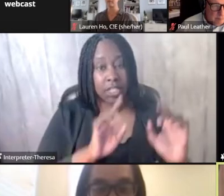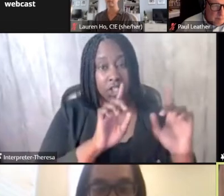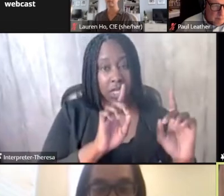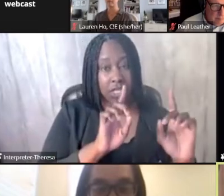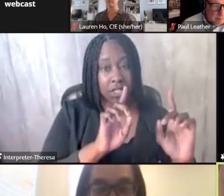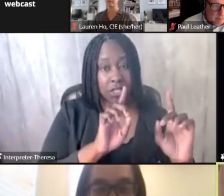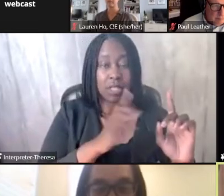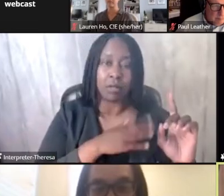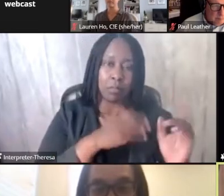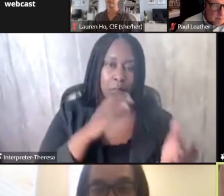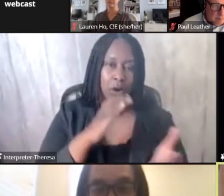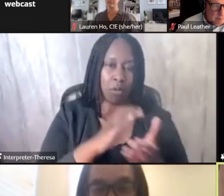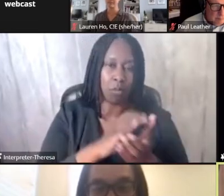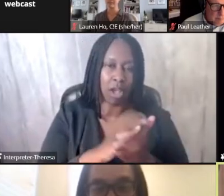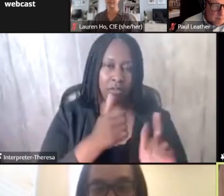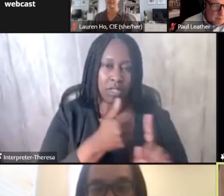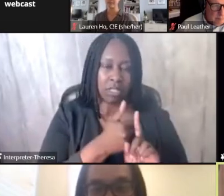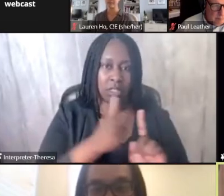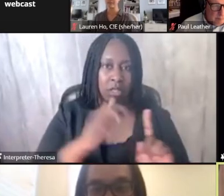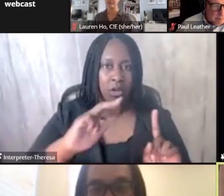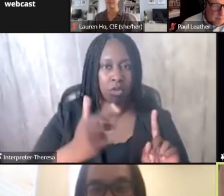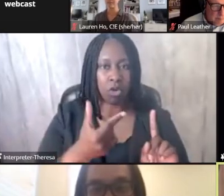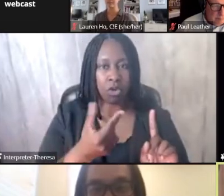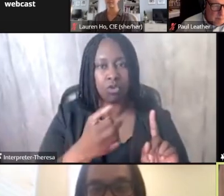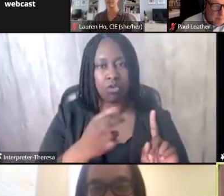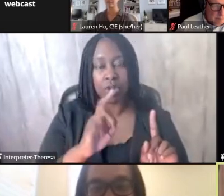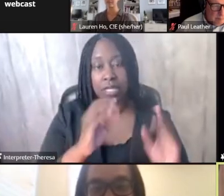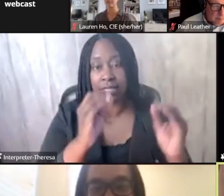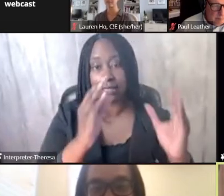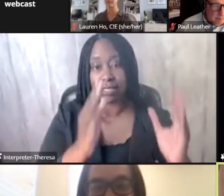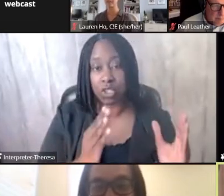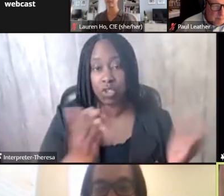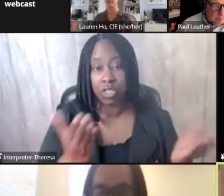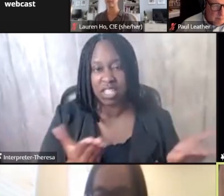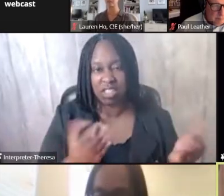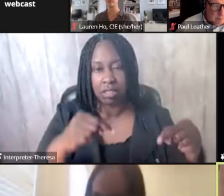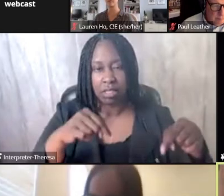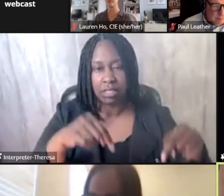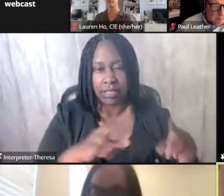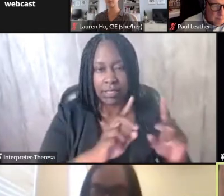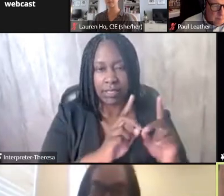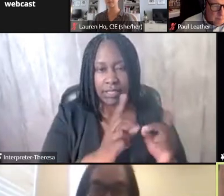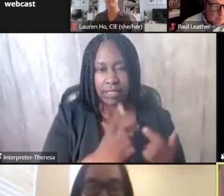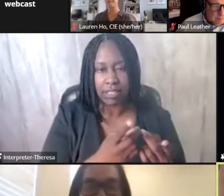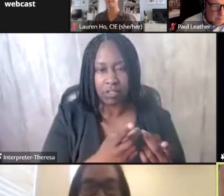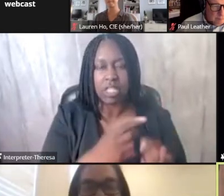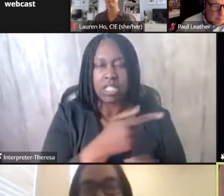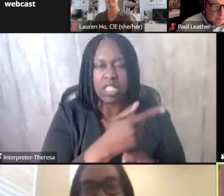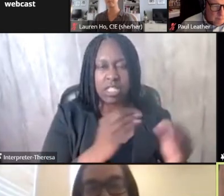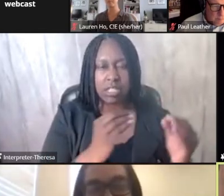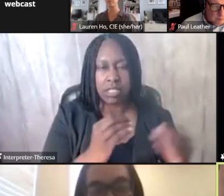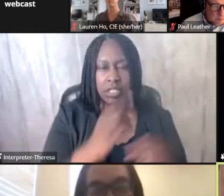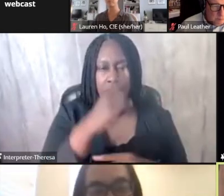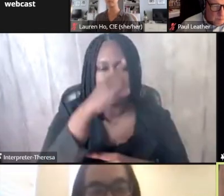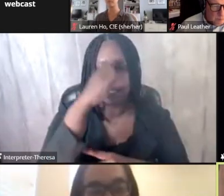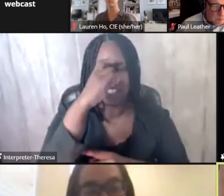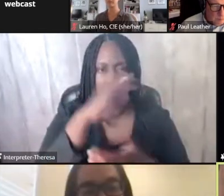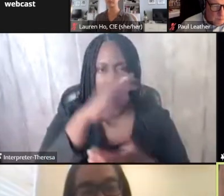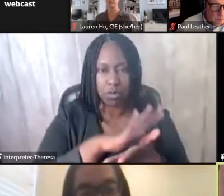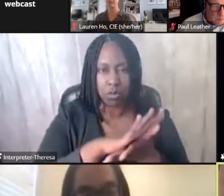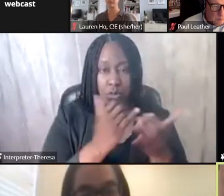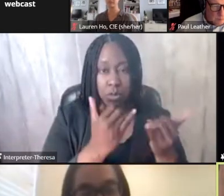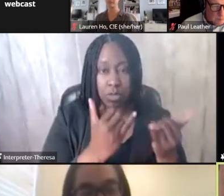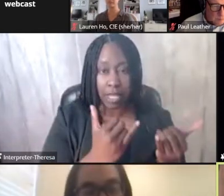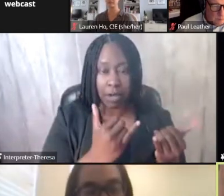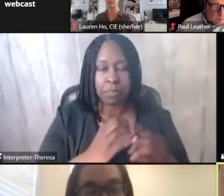my wife is a third grade teacher here in the district, and she's teaching summer school right now. And she's been assigned